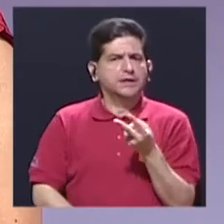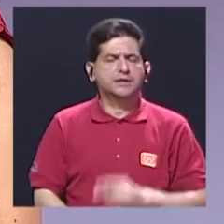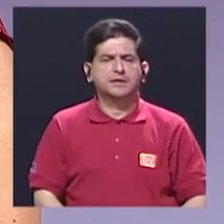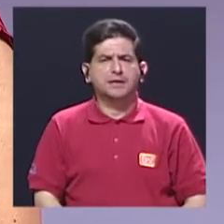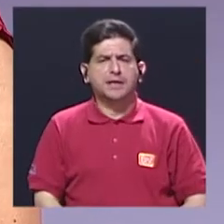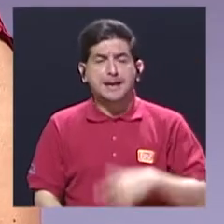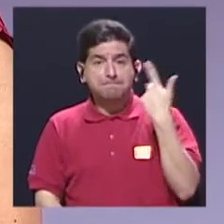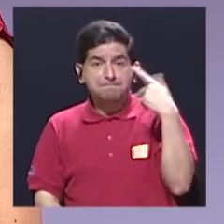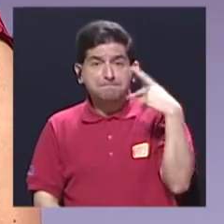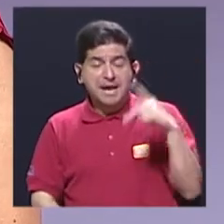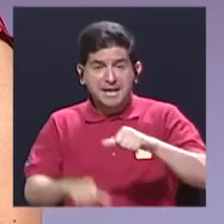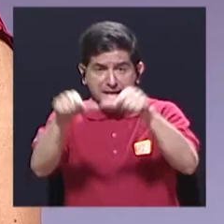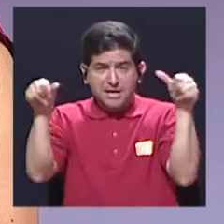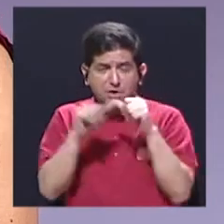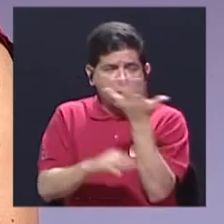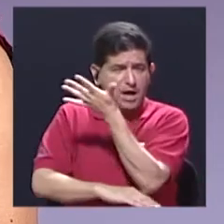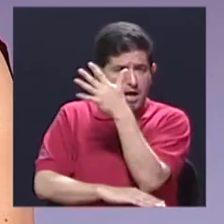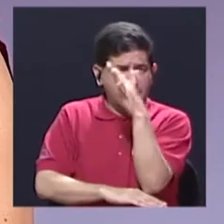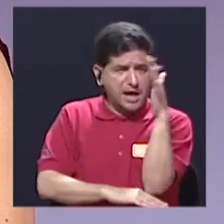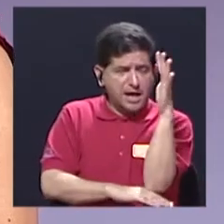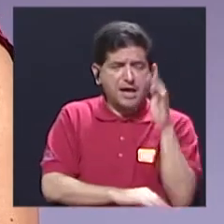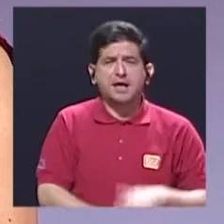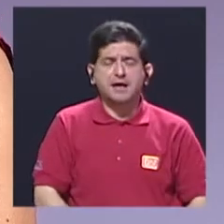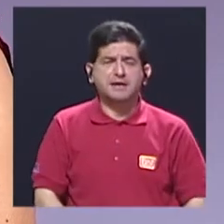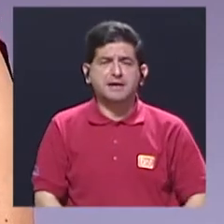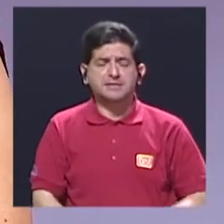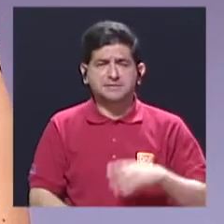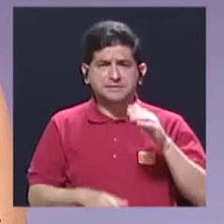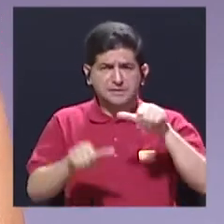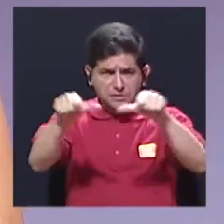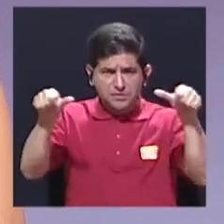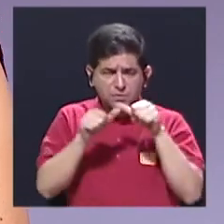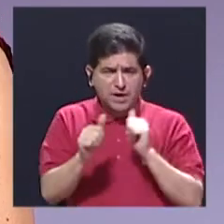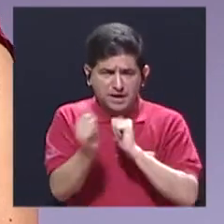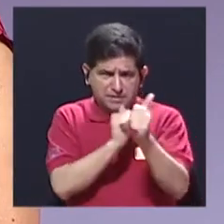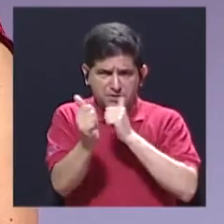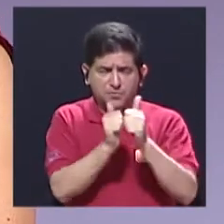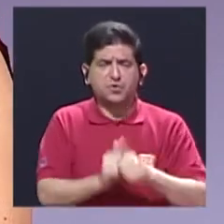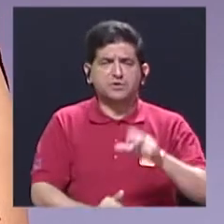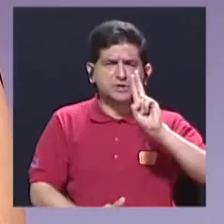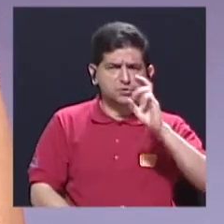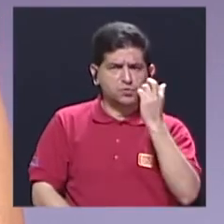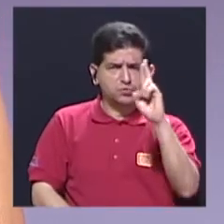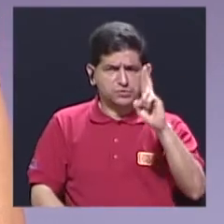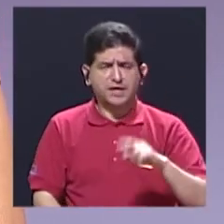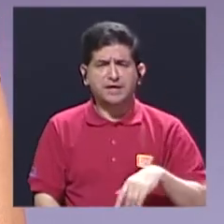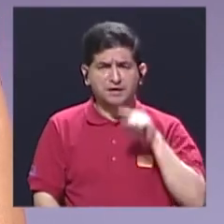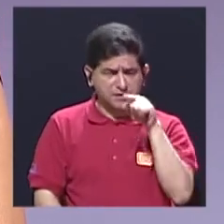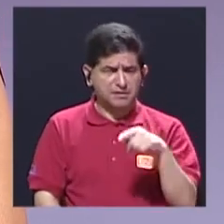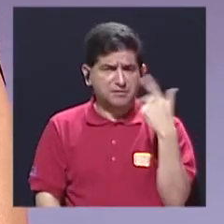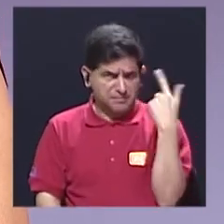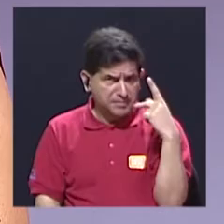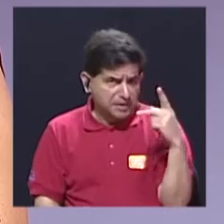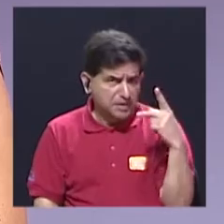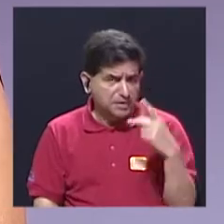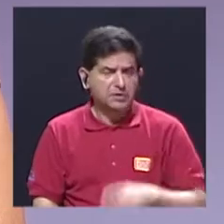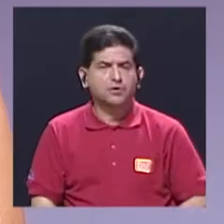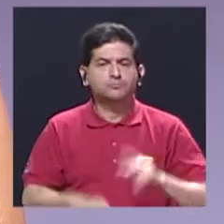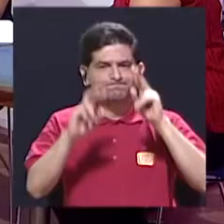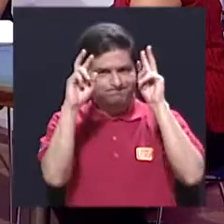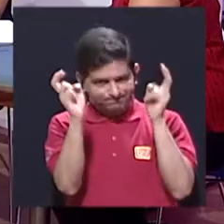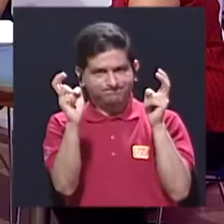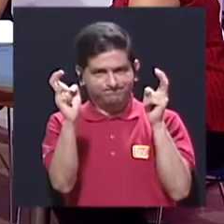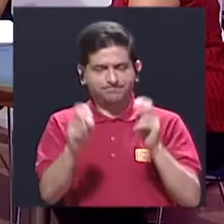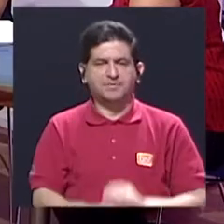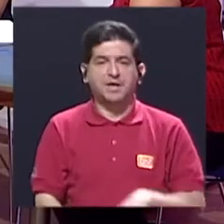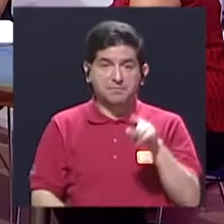Are they danger of forests and green areas of the city of the University of Costa Rica? That is our topic,